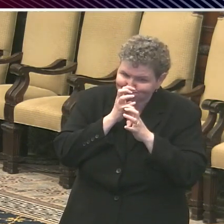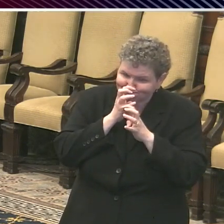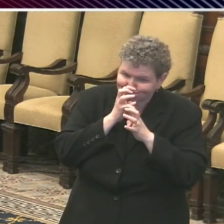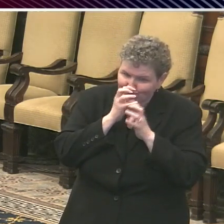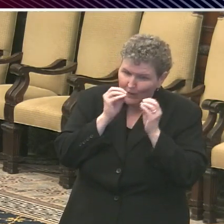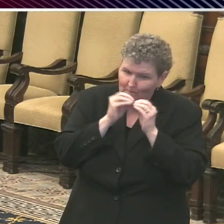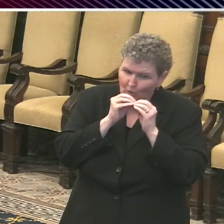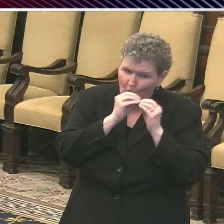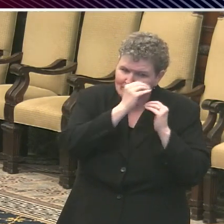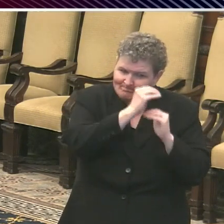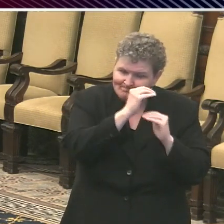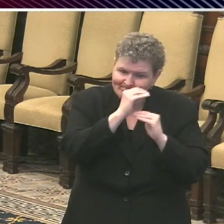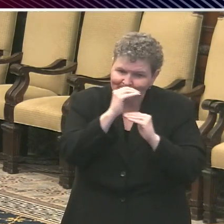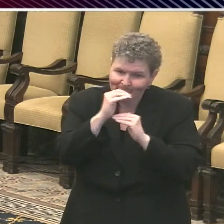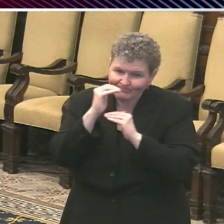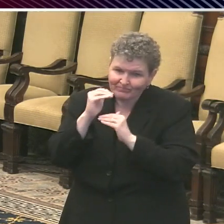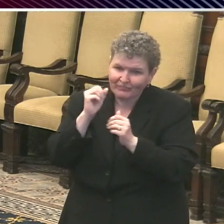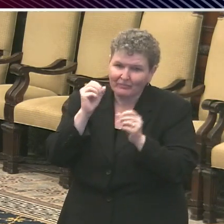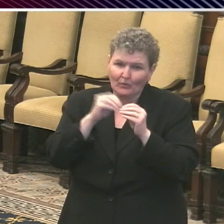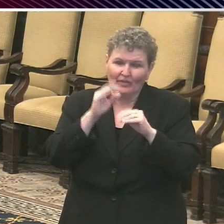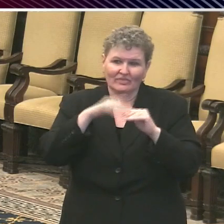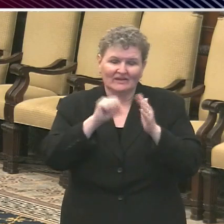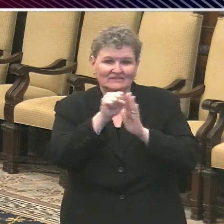it, than what the state has?